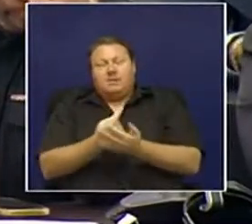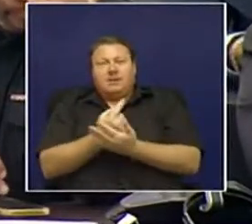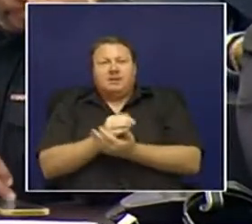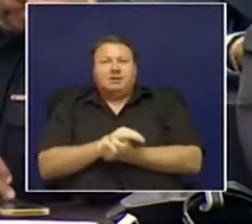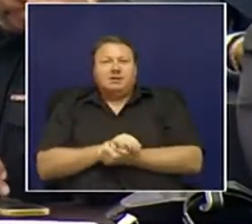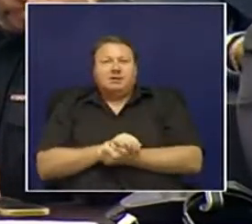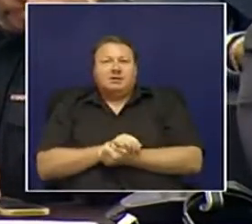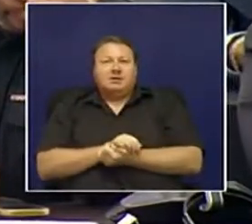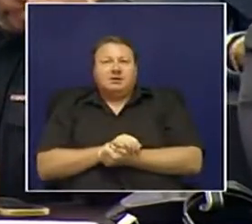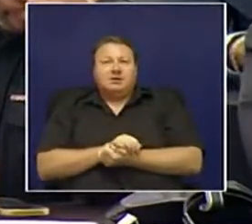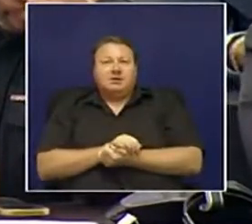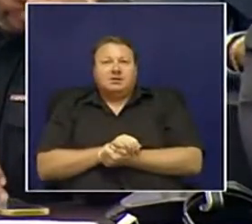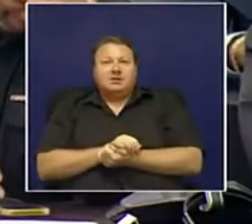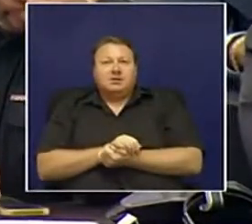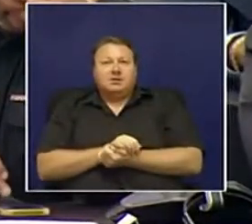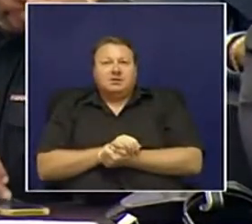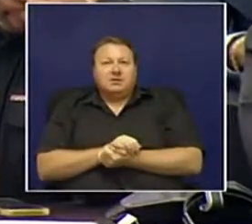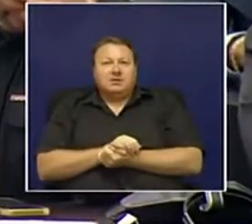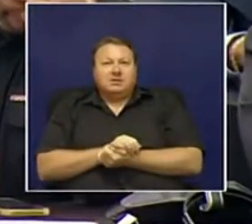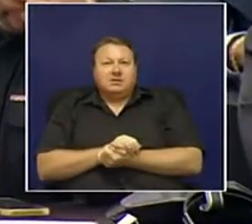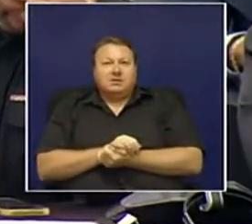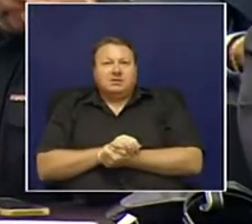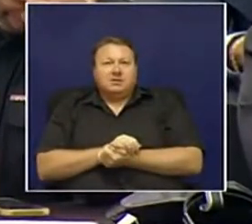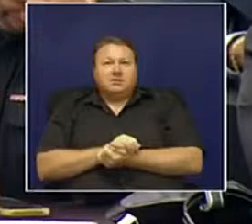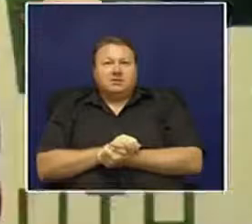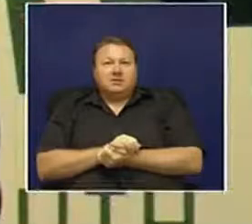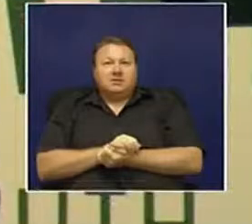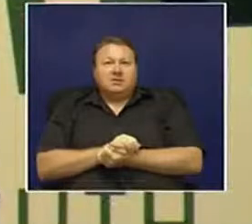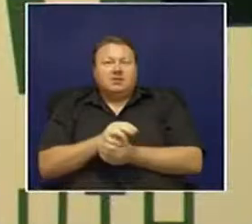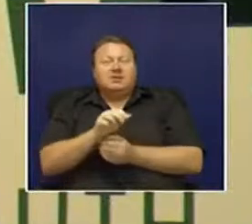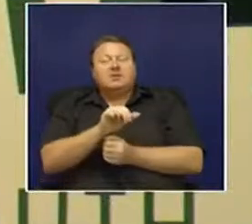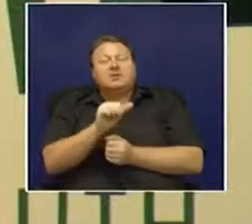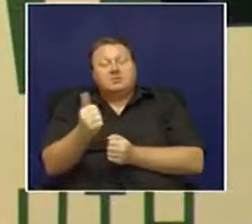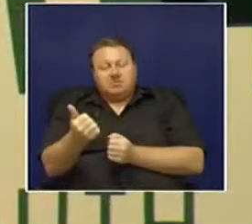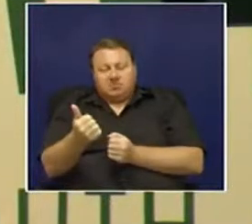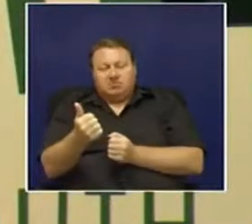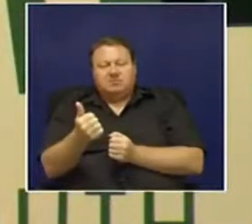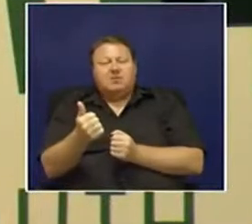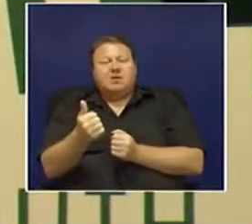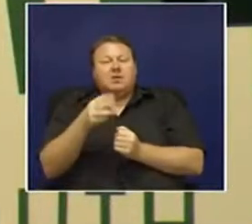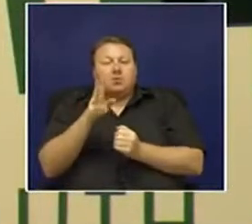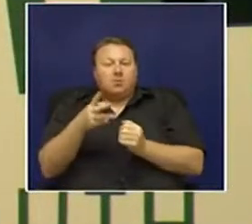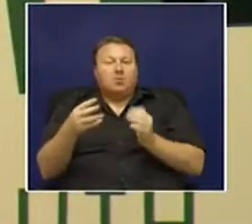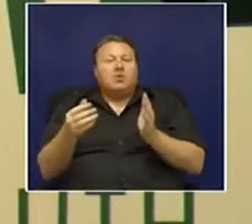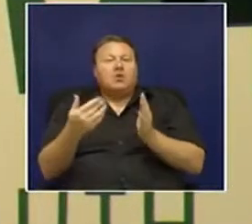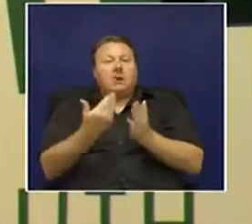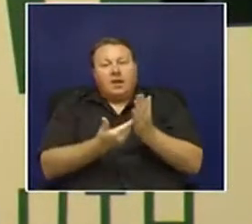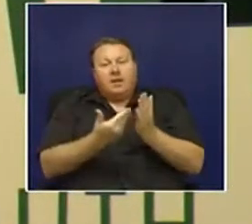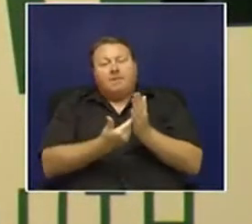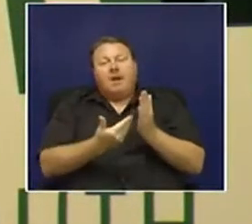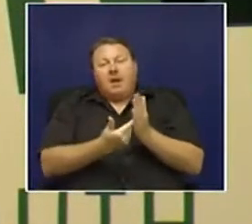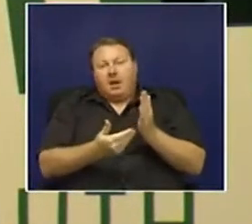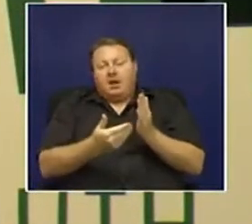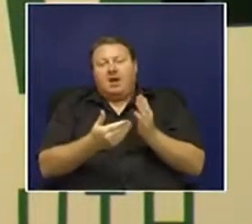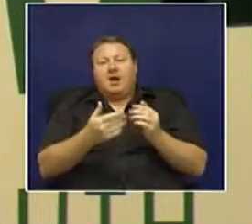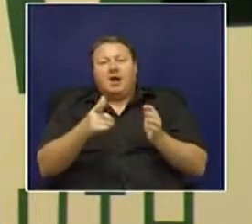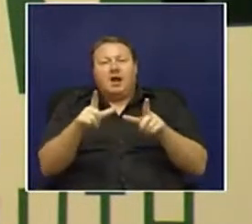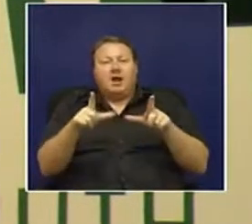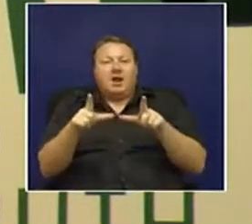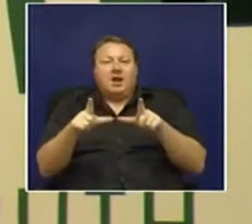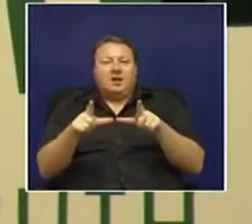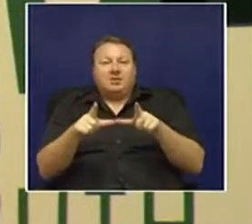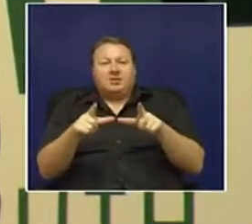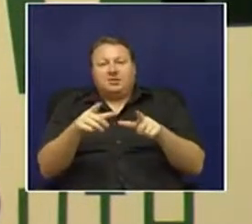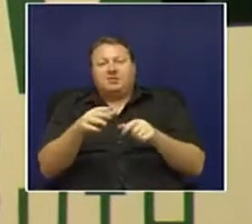Thereafter, the credit guarantee vehicle will apply for a license from the Prudential Authority. We are targeting the credit